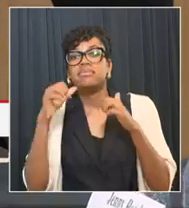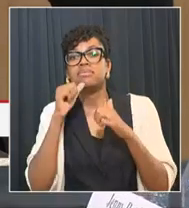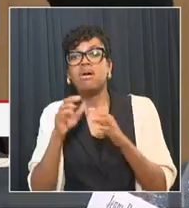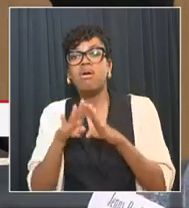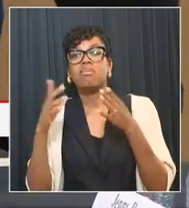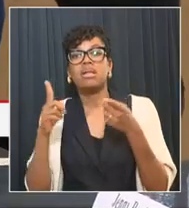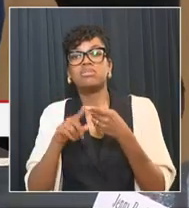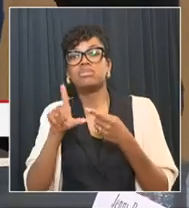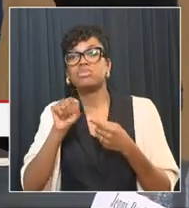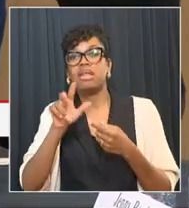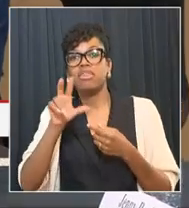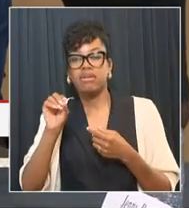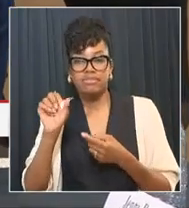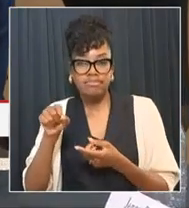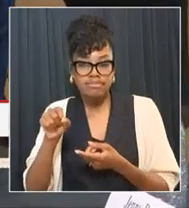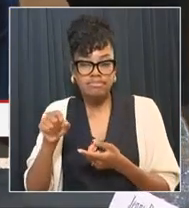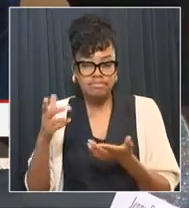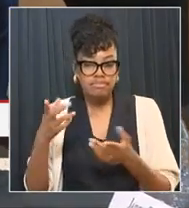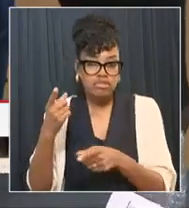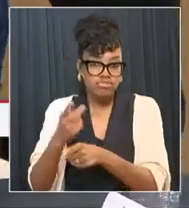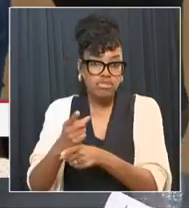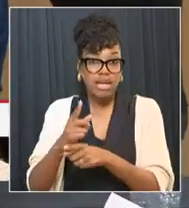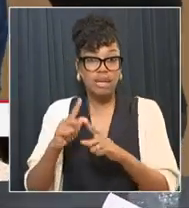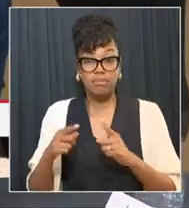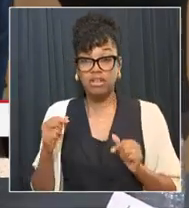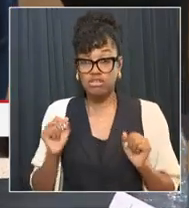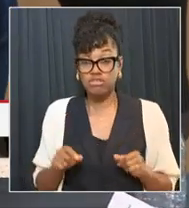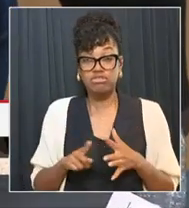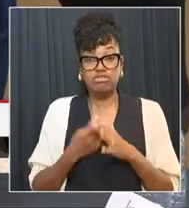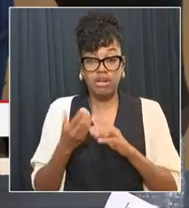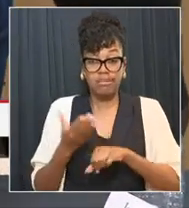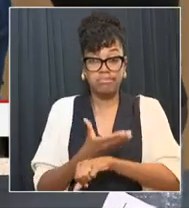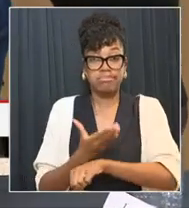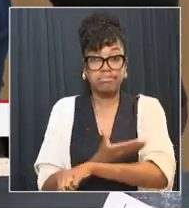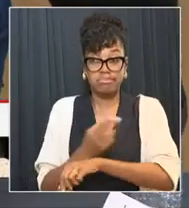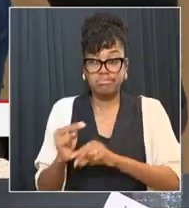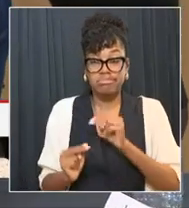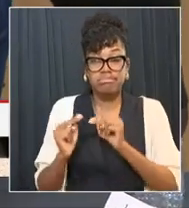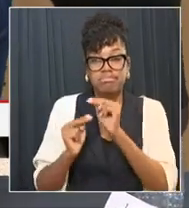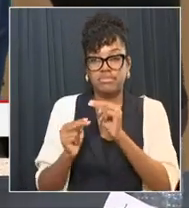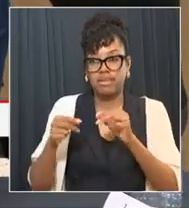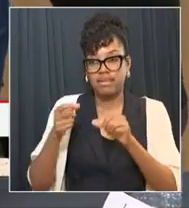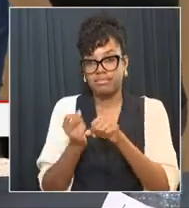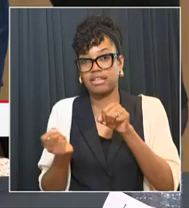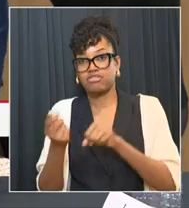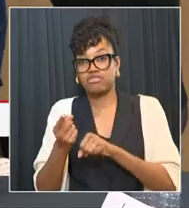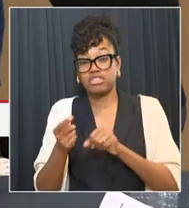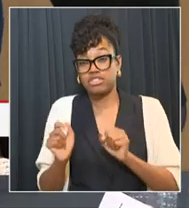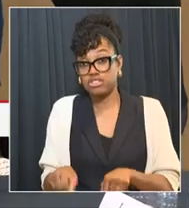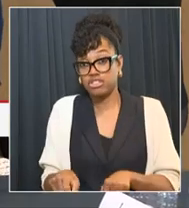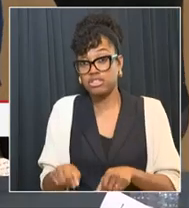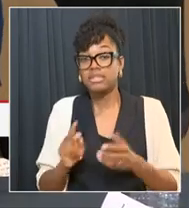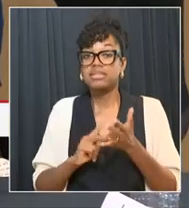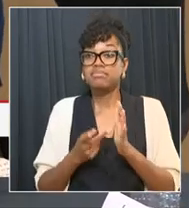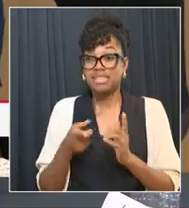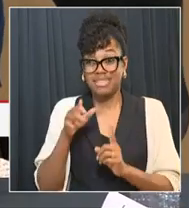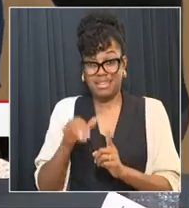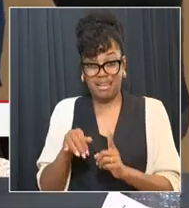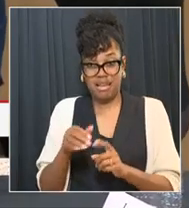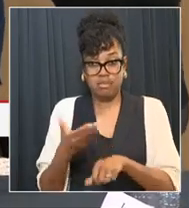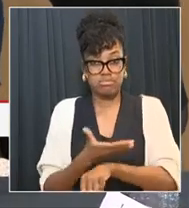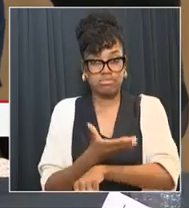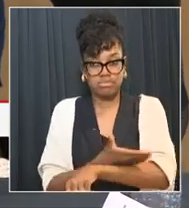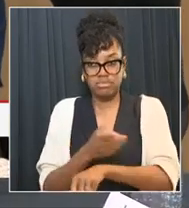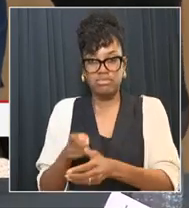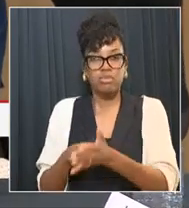But construction on the stadium could begin as early as next year. So there'll be jobs generated through our capital projects. But